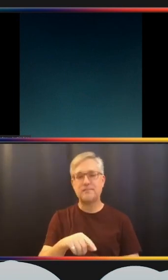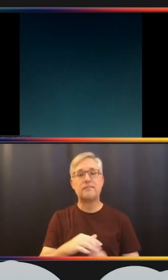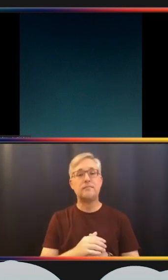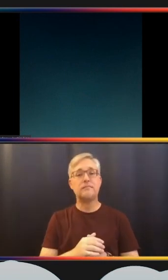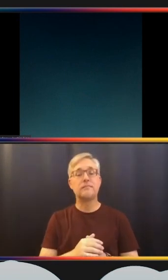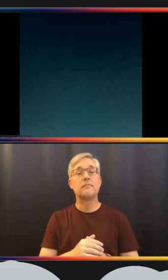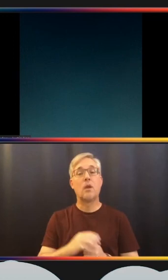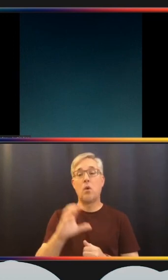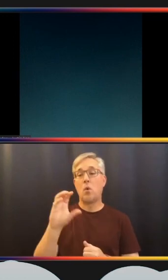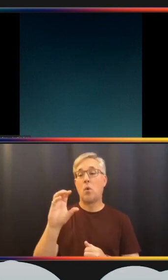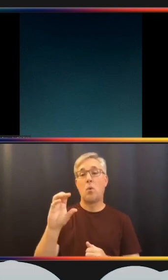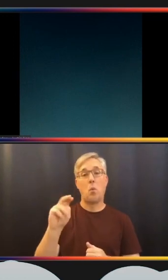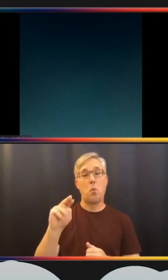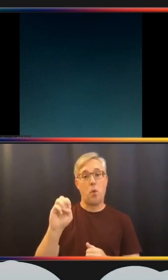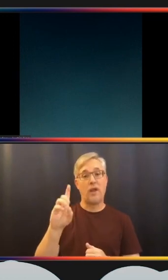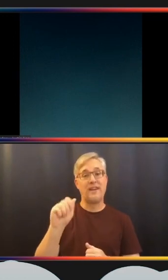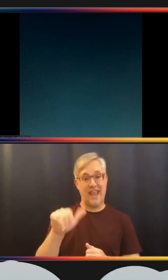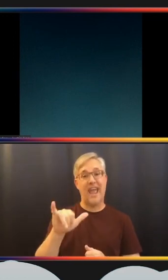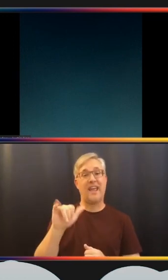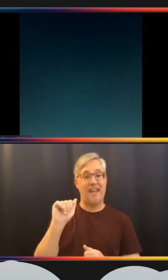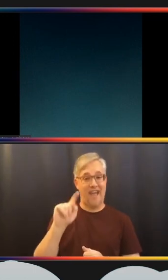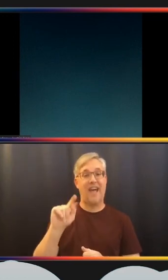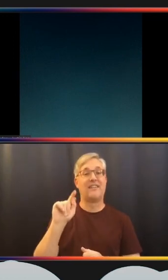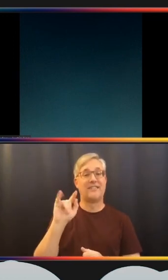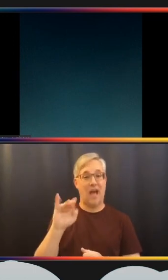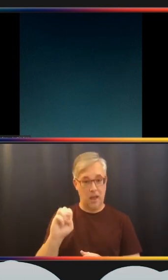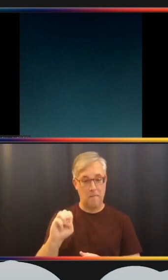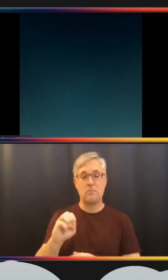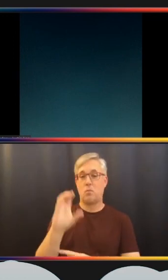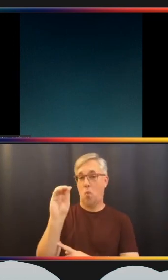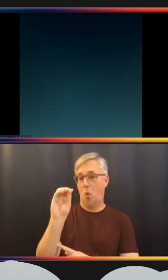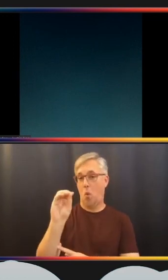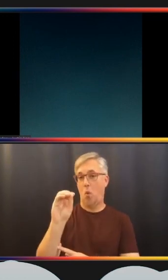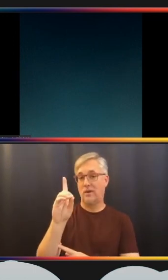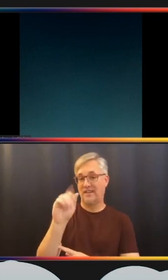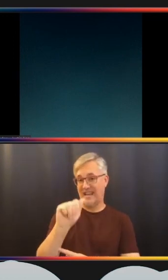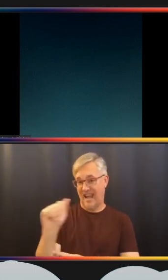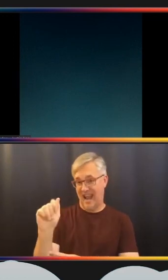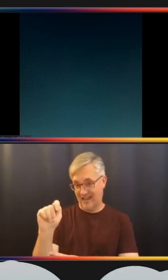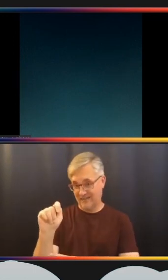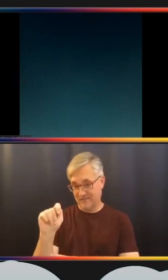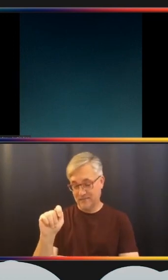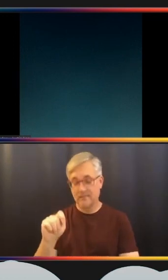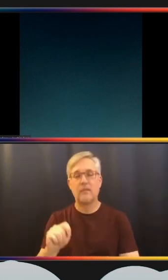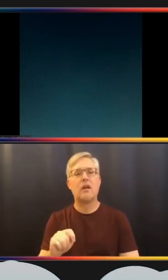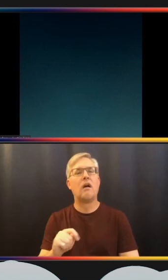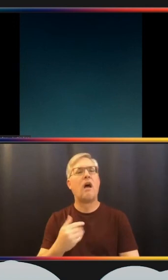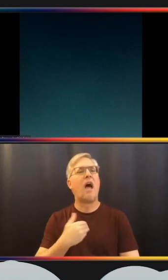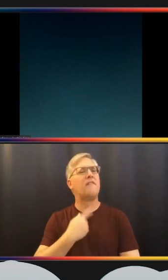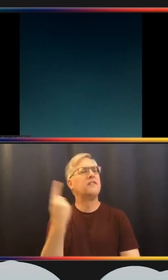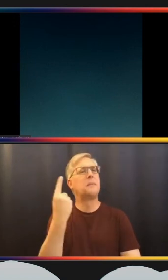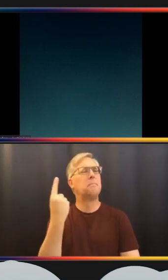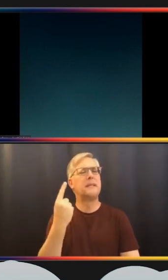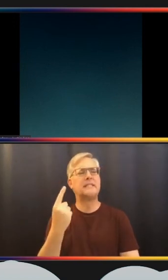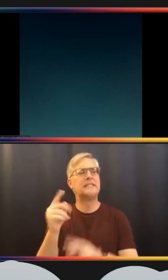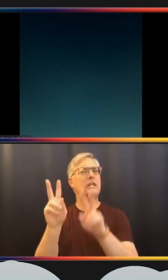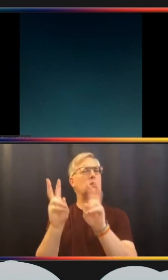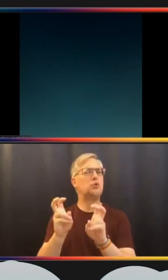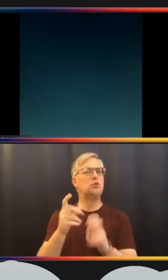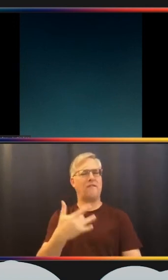Day at a Time that they haven't talked about yet that you would like them to cover? I know you said you're not a writer, but yeah. There must be